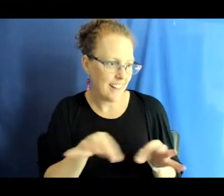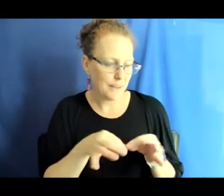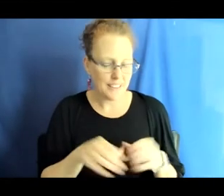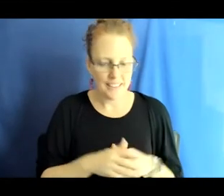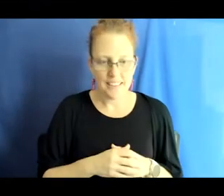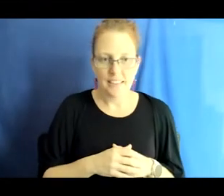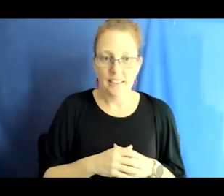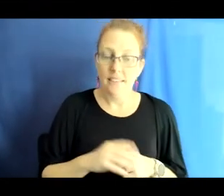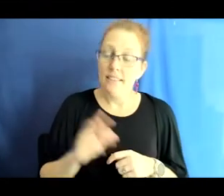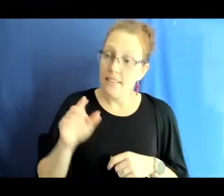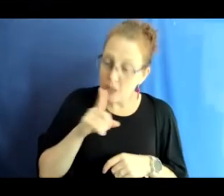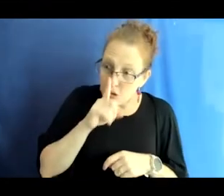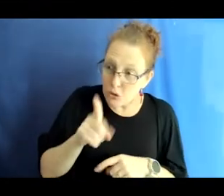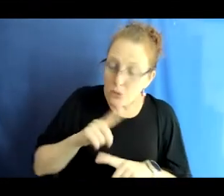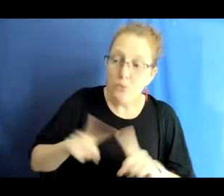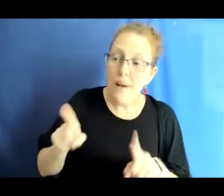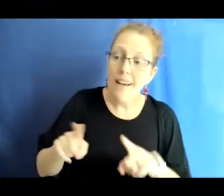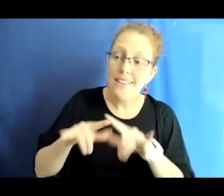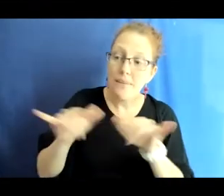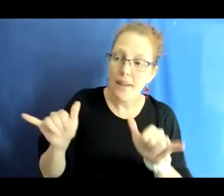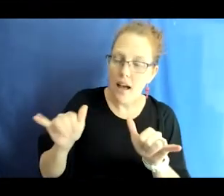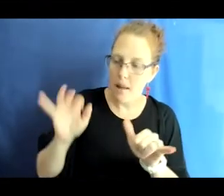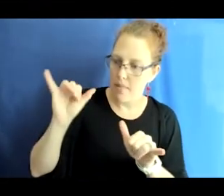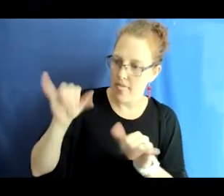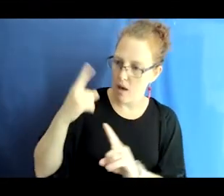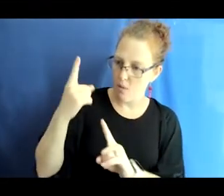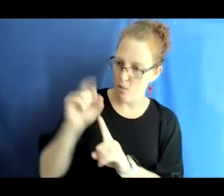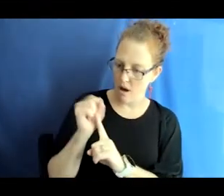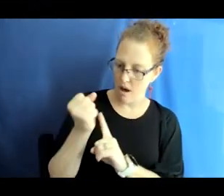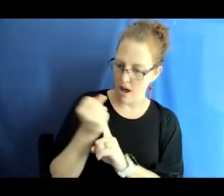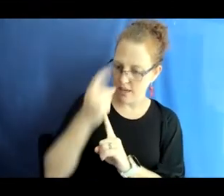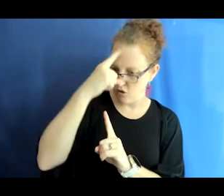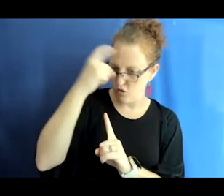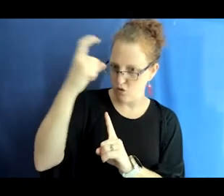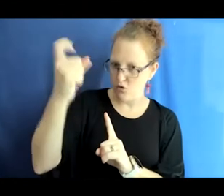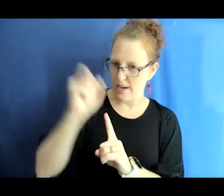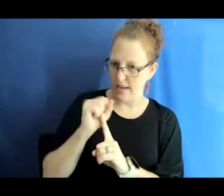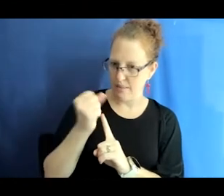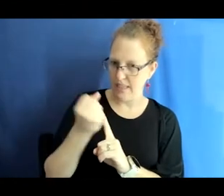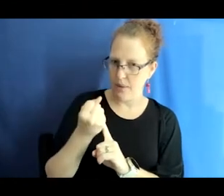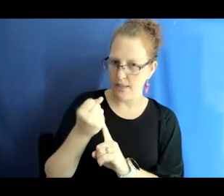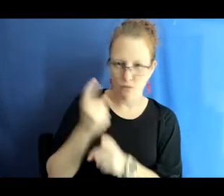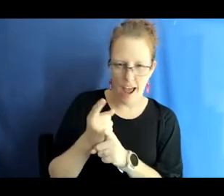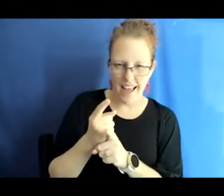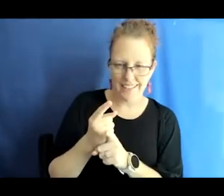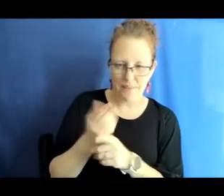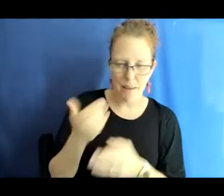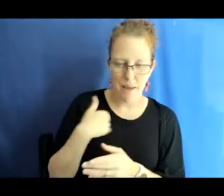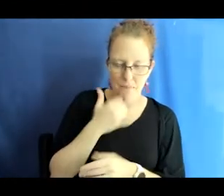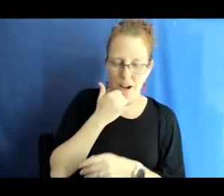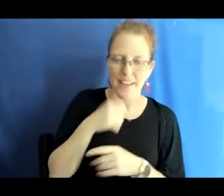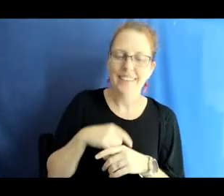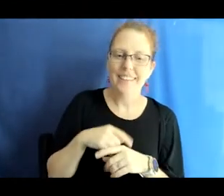But at the same time, in that dream sequence, which I think is the dream sequence, correct me if I'm wrong,